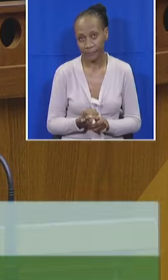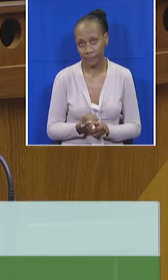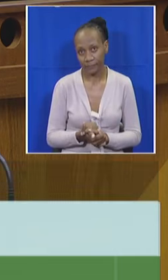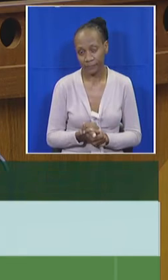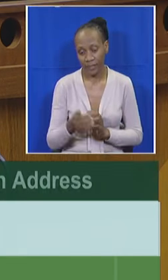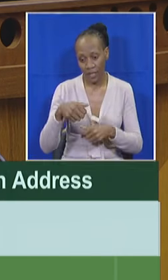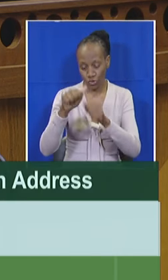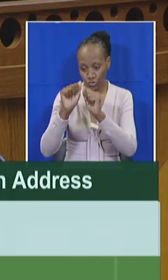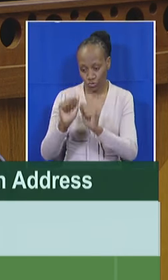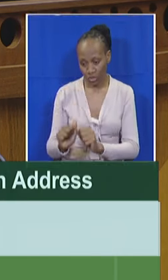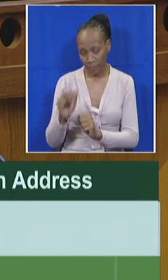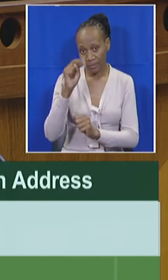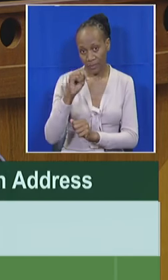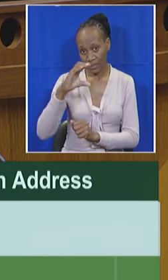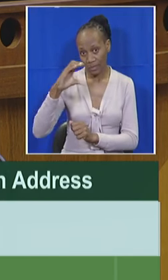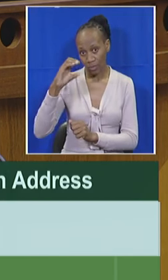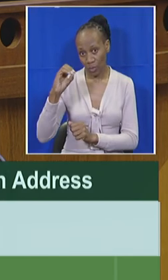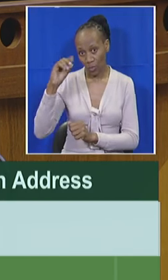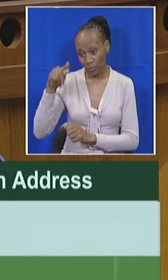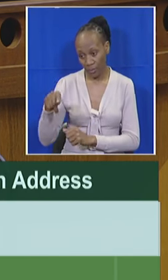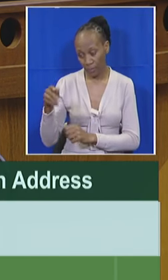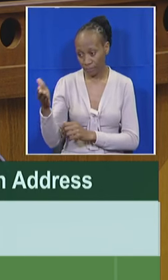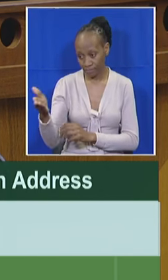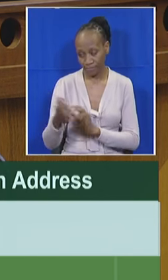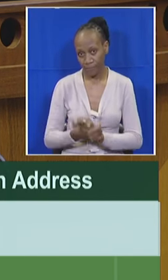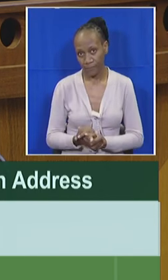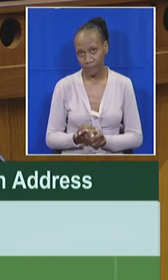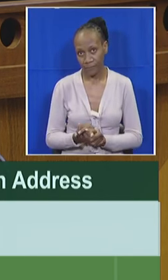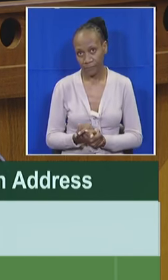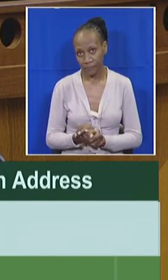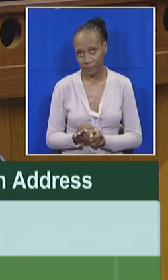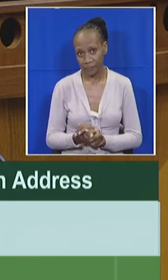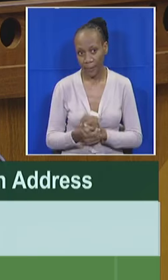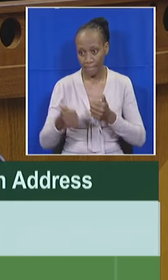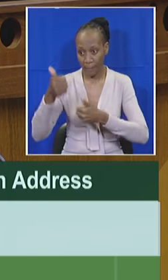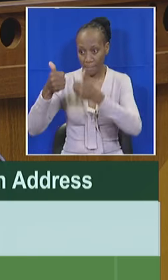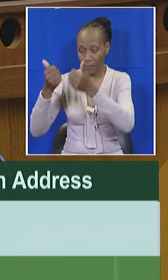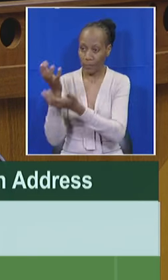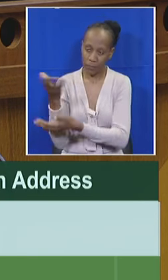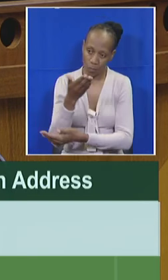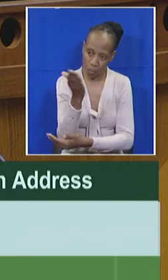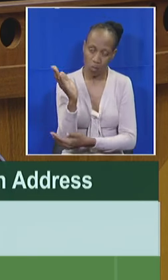Honorable Chairperson of the NCOP, all presiding officers,